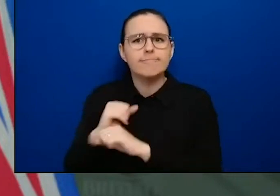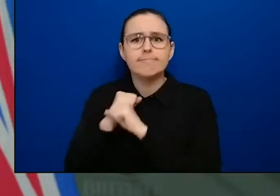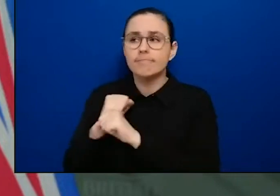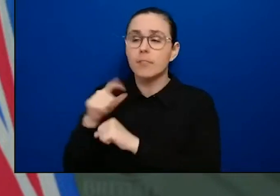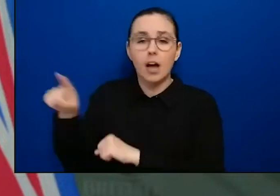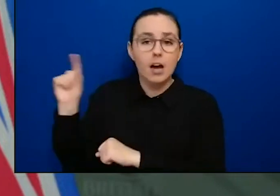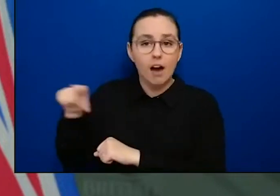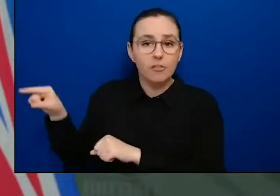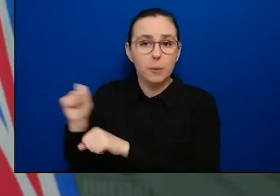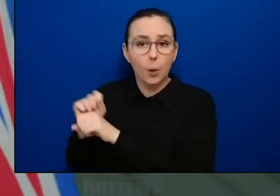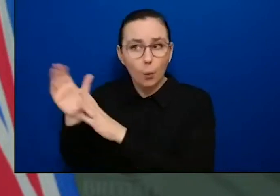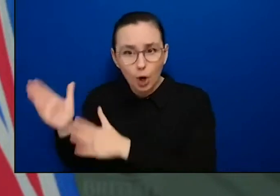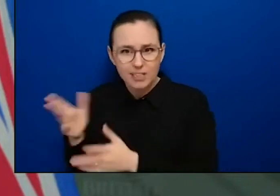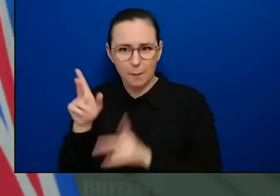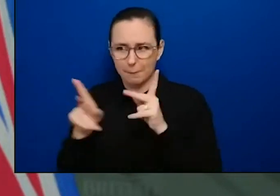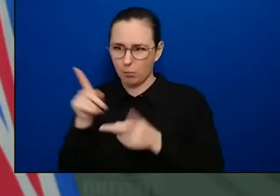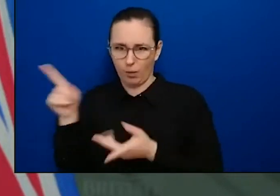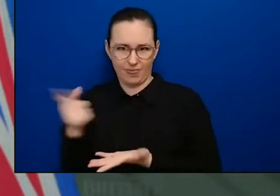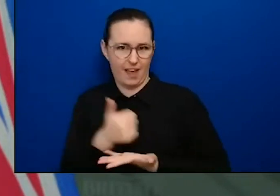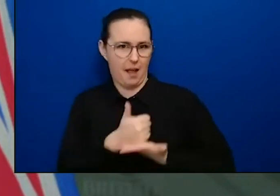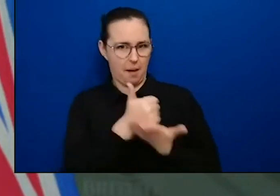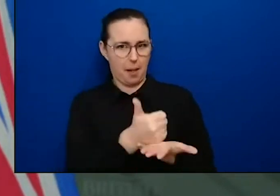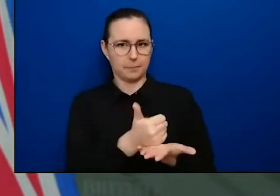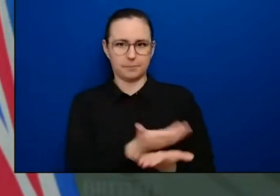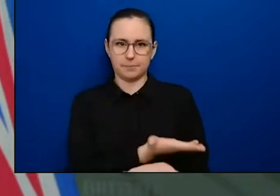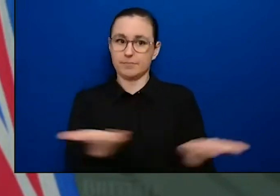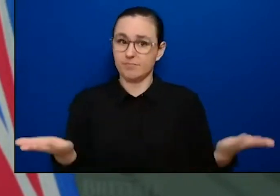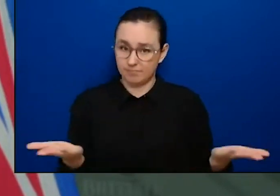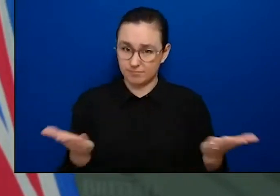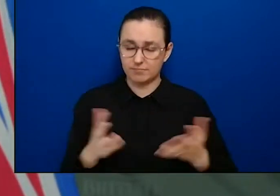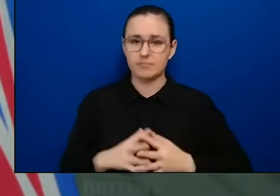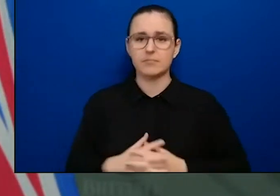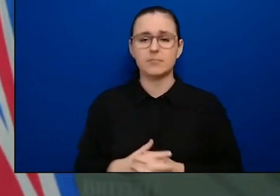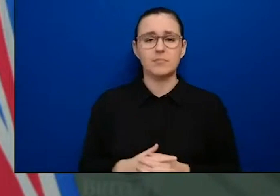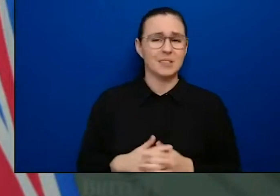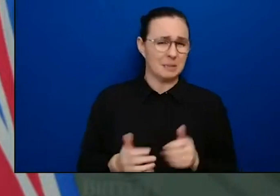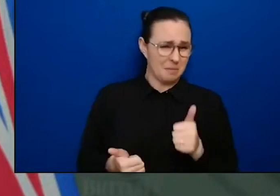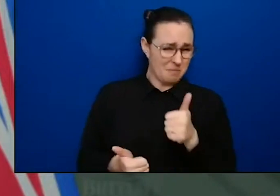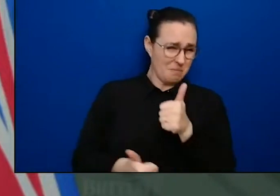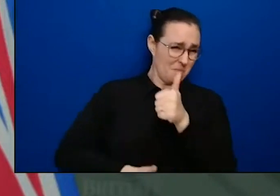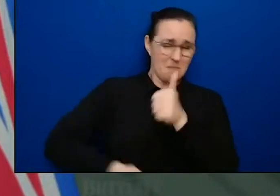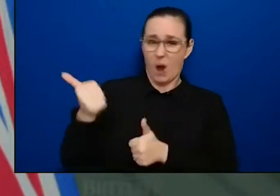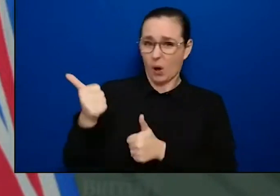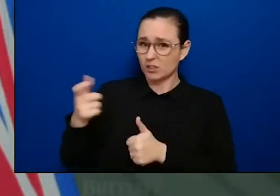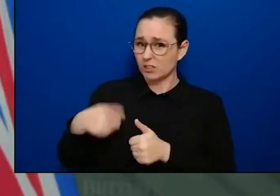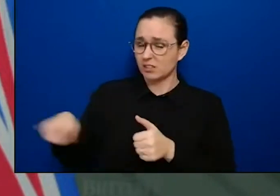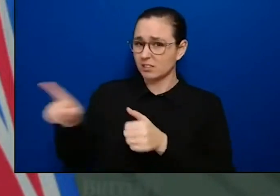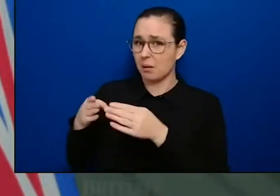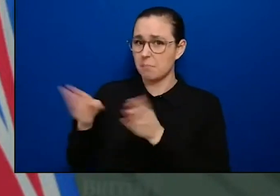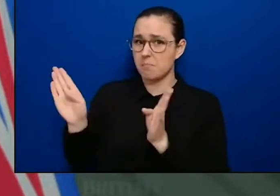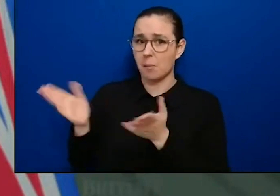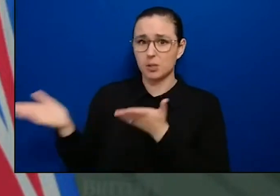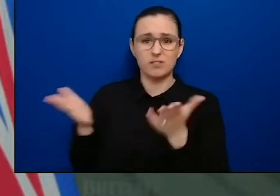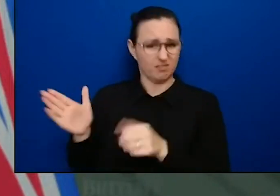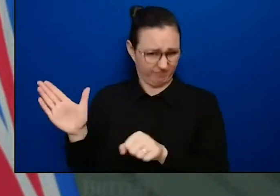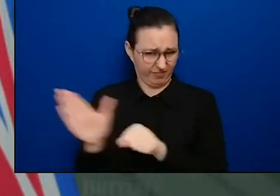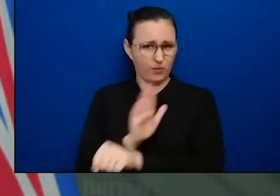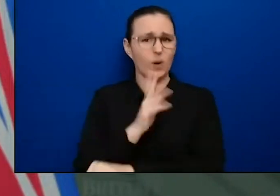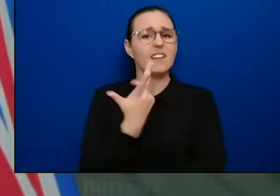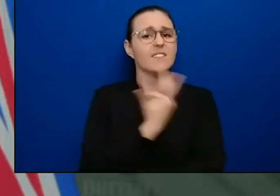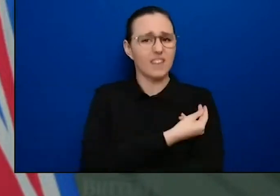vast majority of public servants, like the vast majority of British Columbians, are fully vaccinated. As of today, more